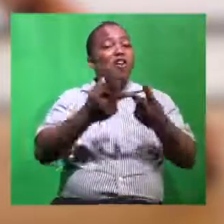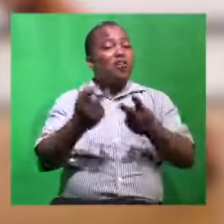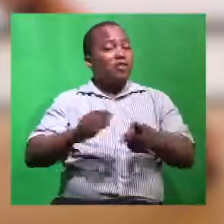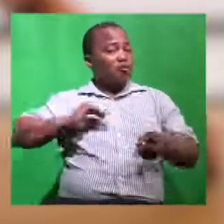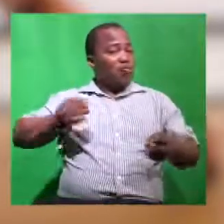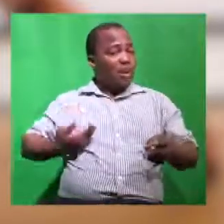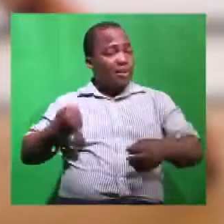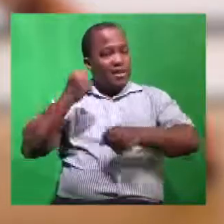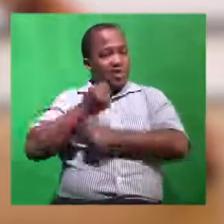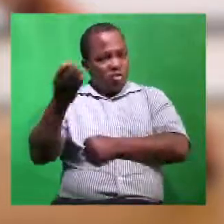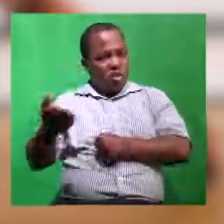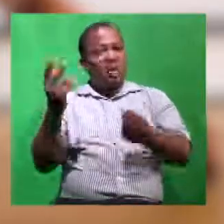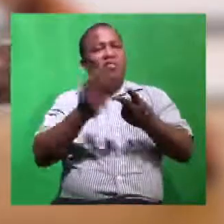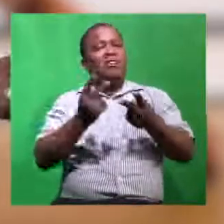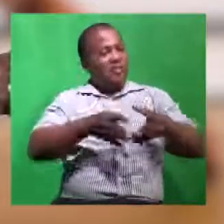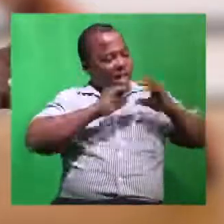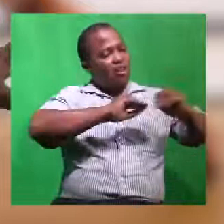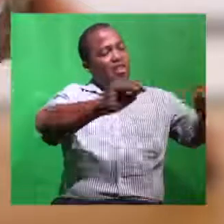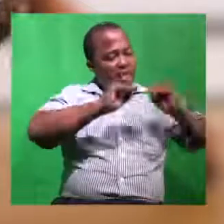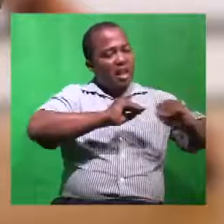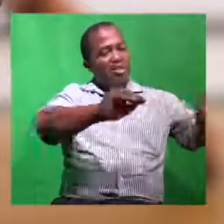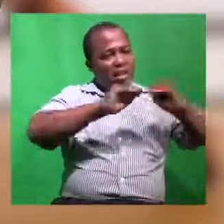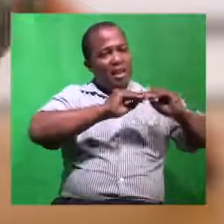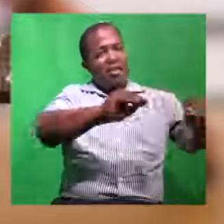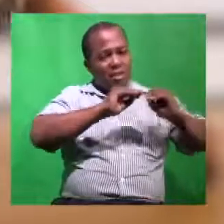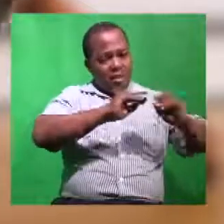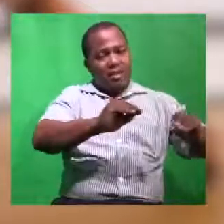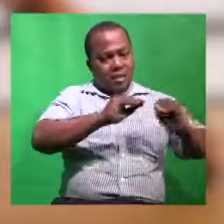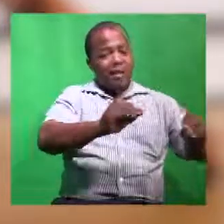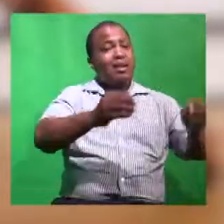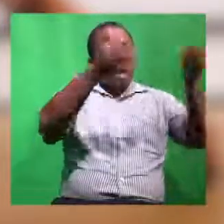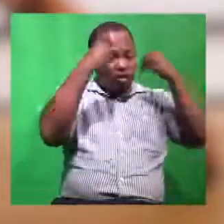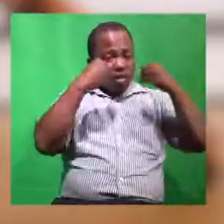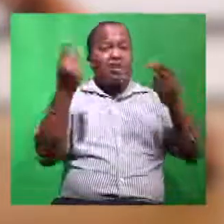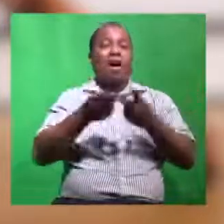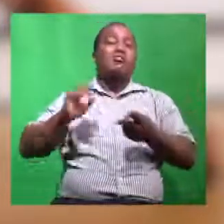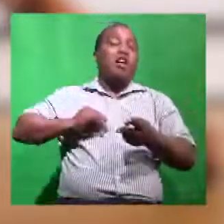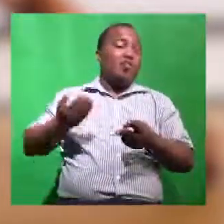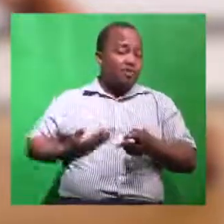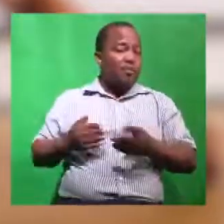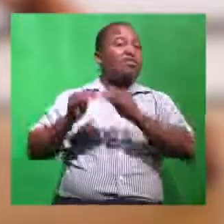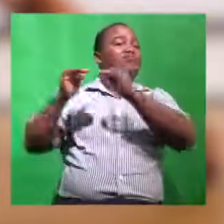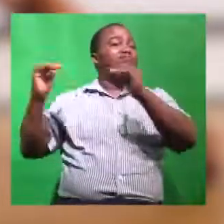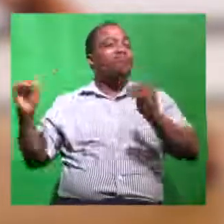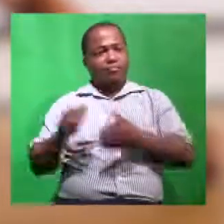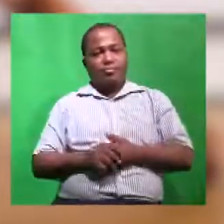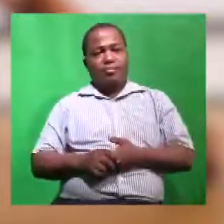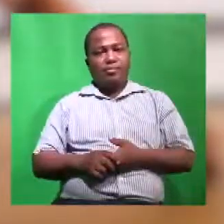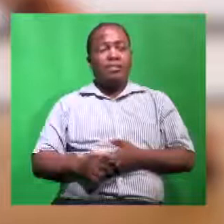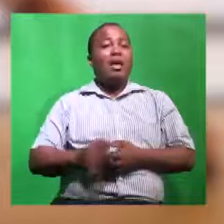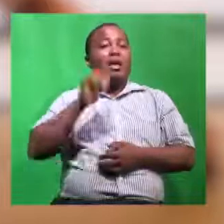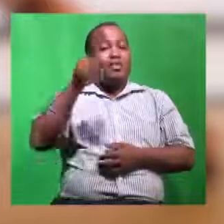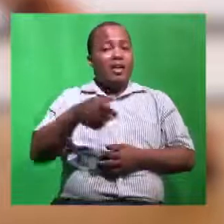do it. If male can educate, can have the opportunity to get education, even the female can have these opportunities.